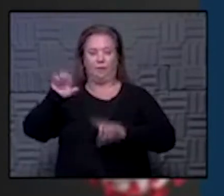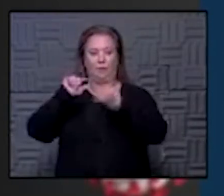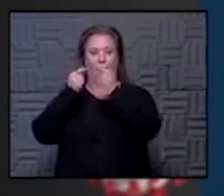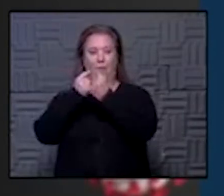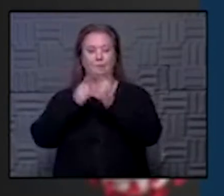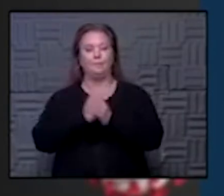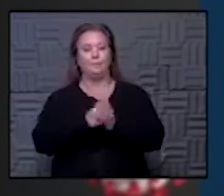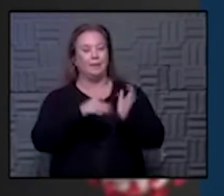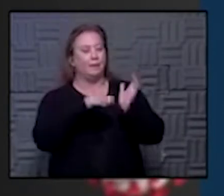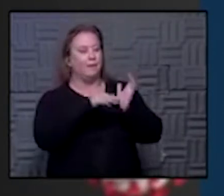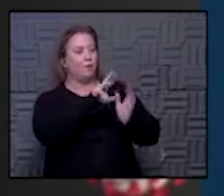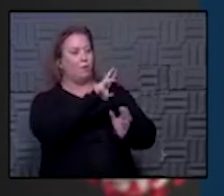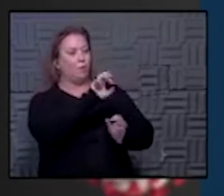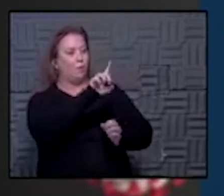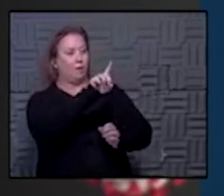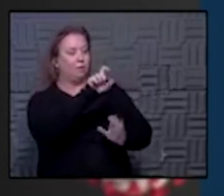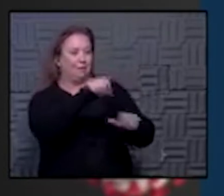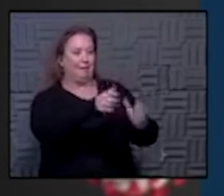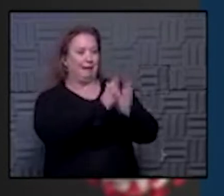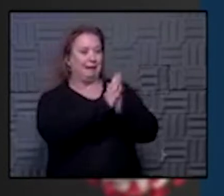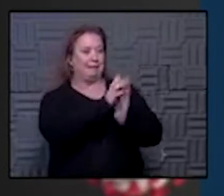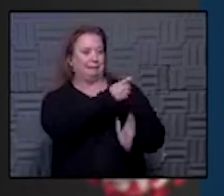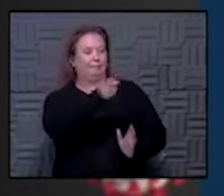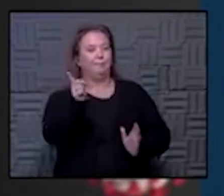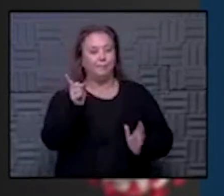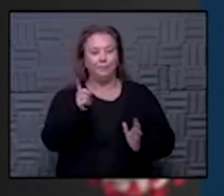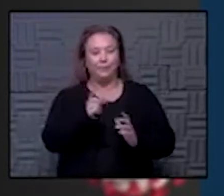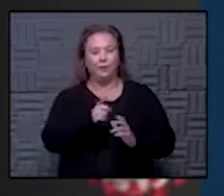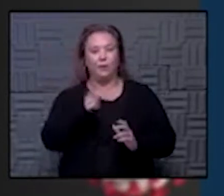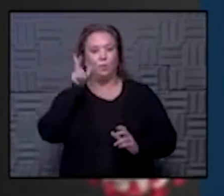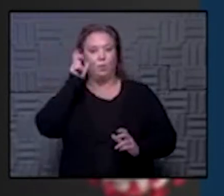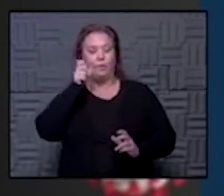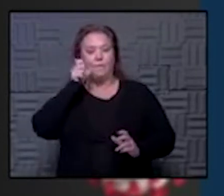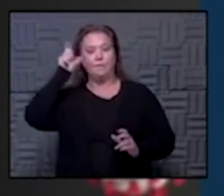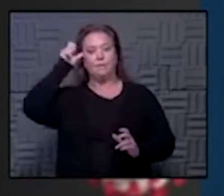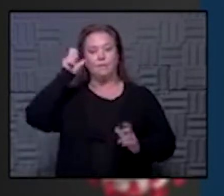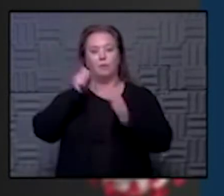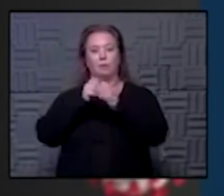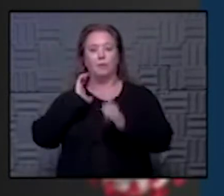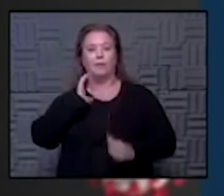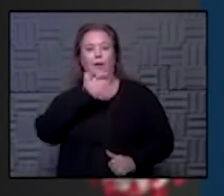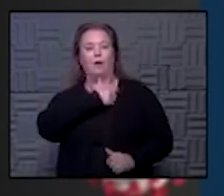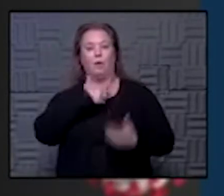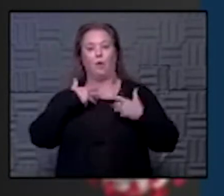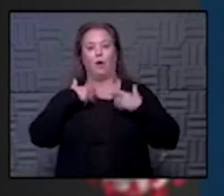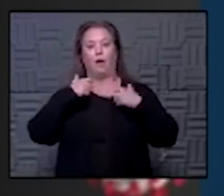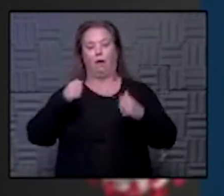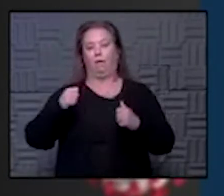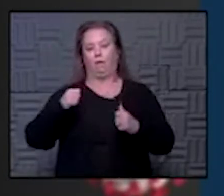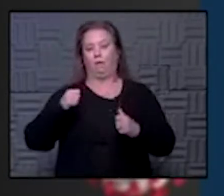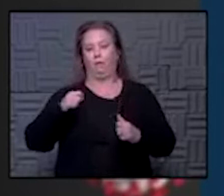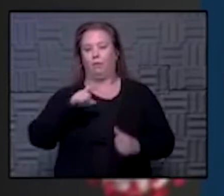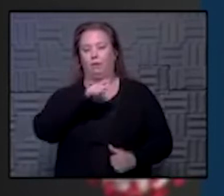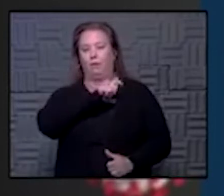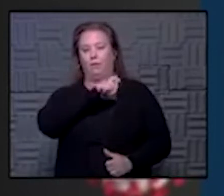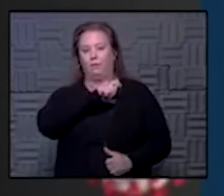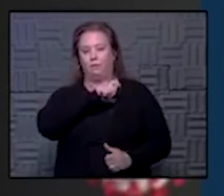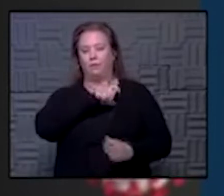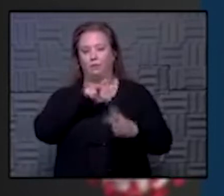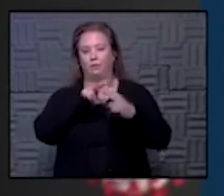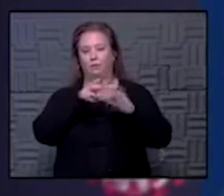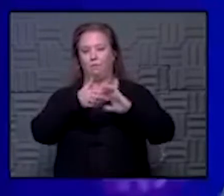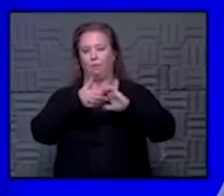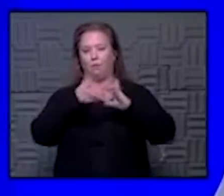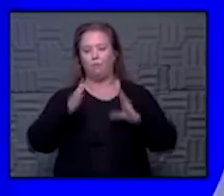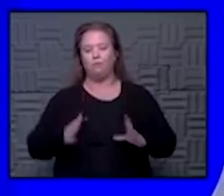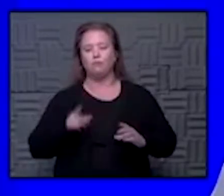to give us those numbers. But what we have seen and what we heard even yesterday with our health officer partners, Dr. Gardner and Dr.